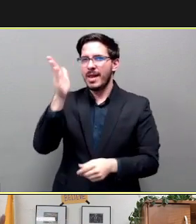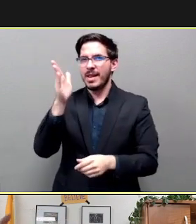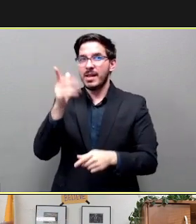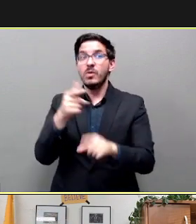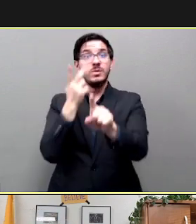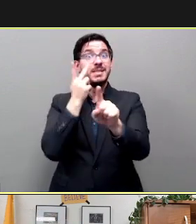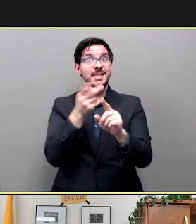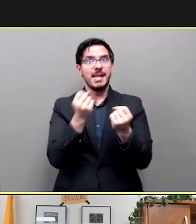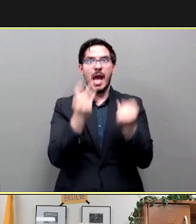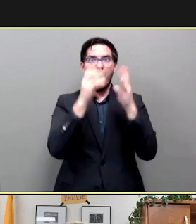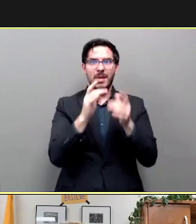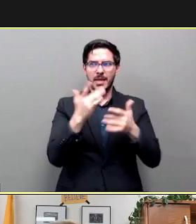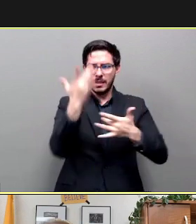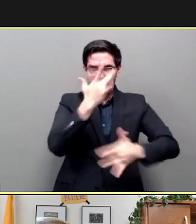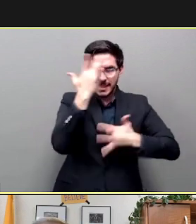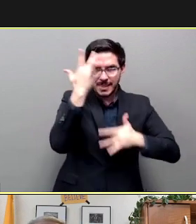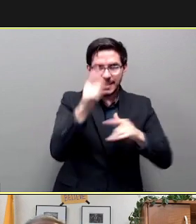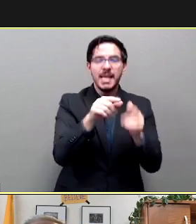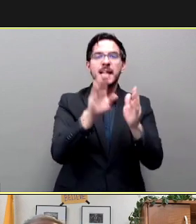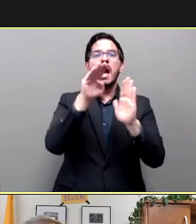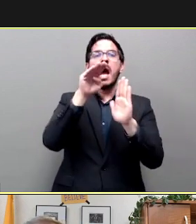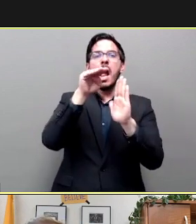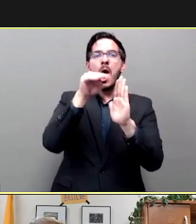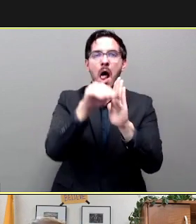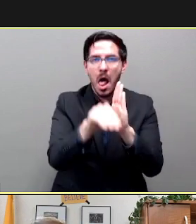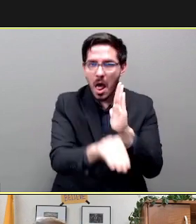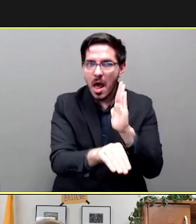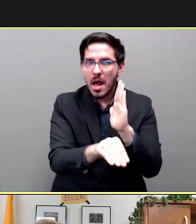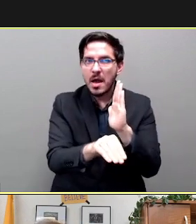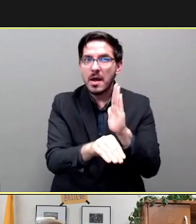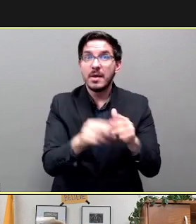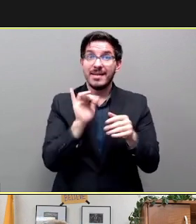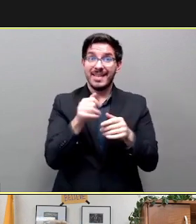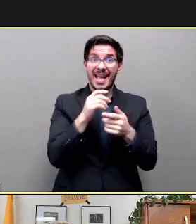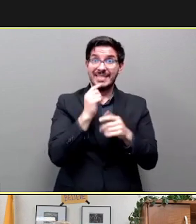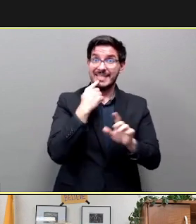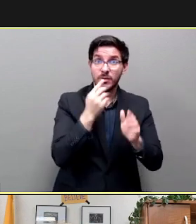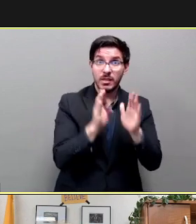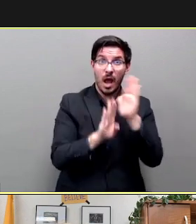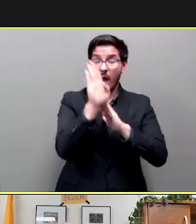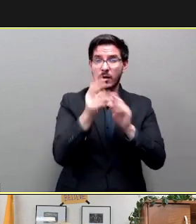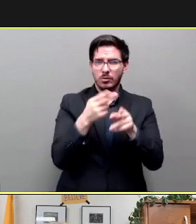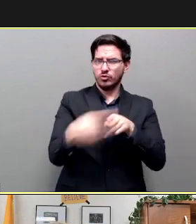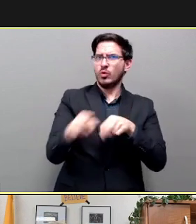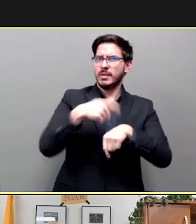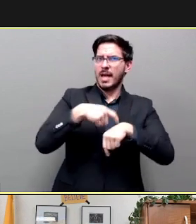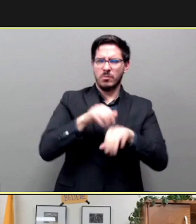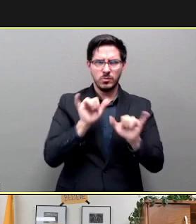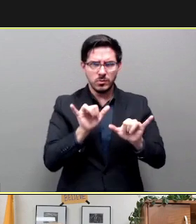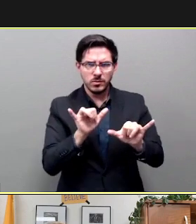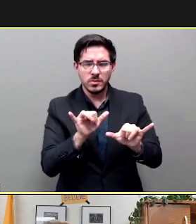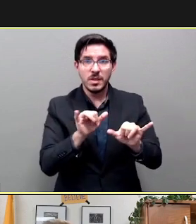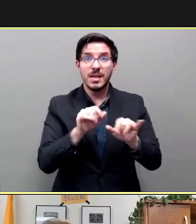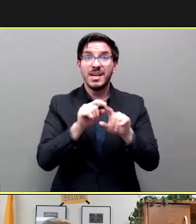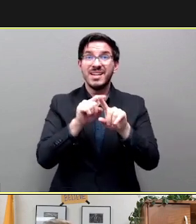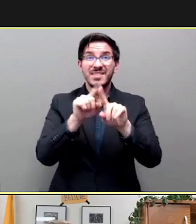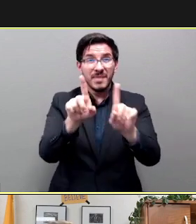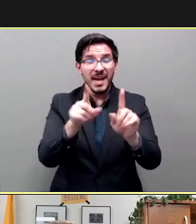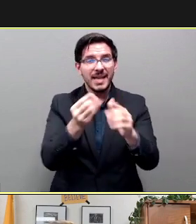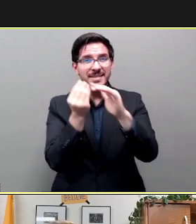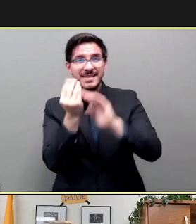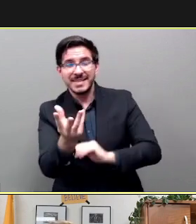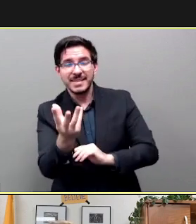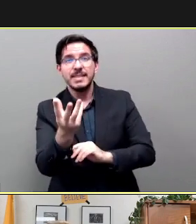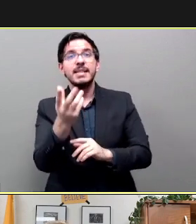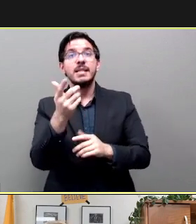peak has been relatively short-lived, the sickness, the level of illness and severity of illness we're seeing in our children in